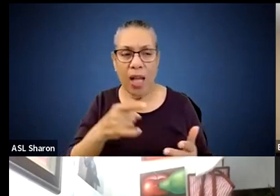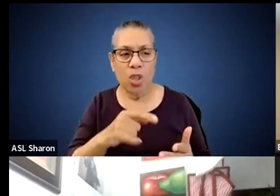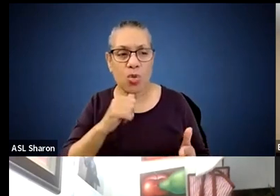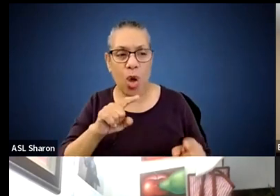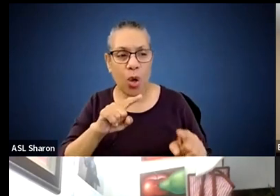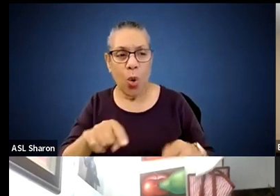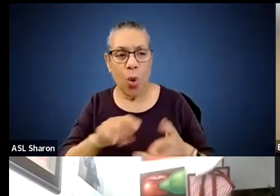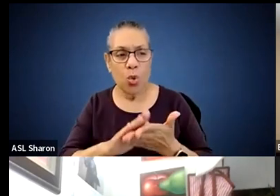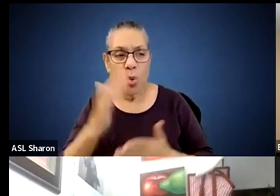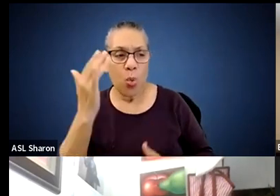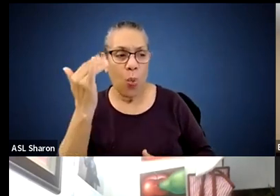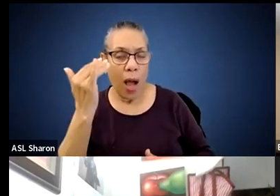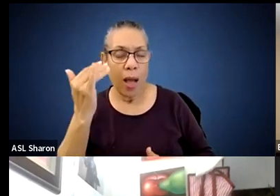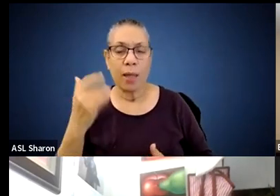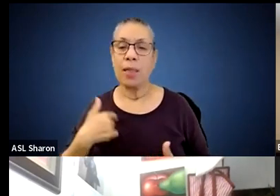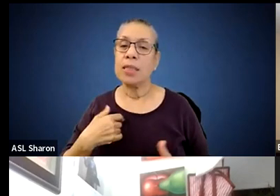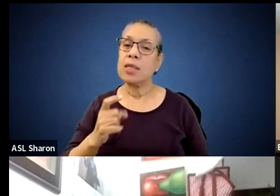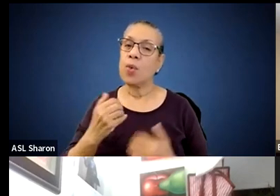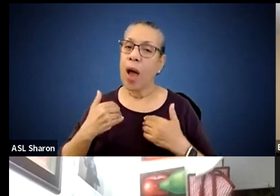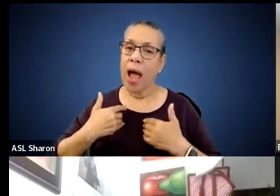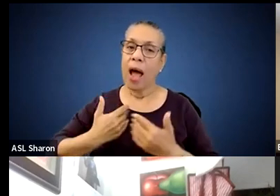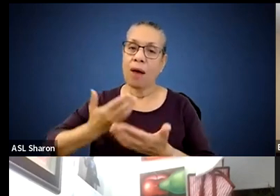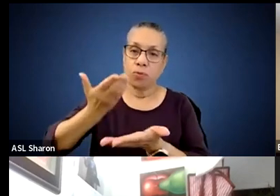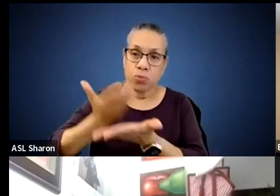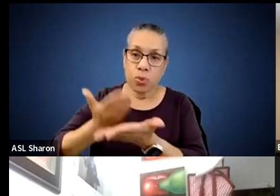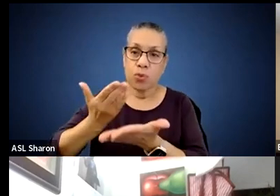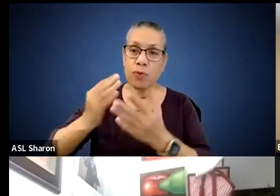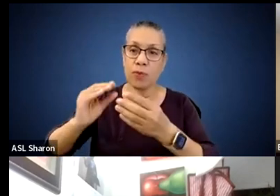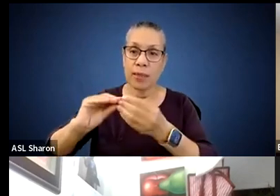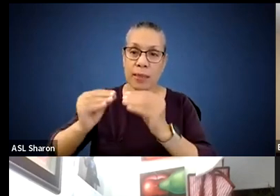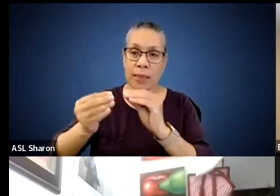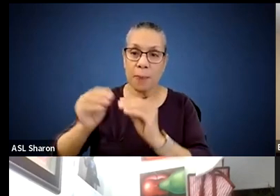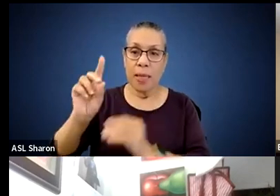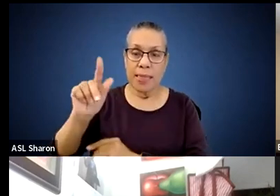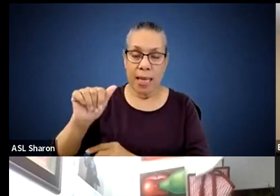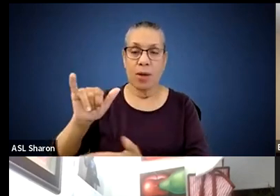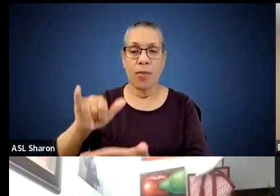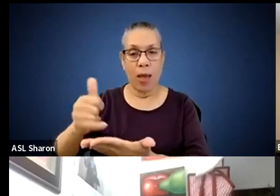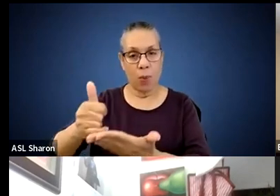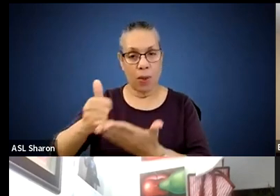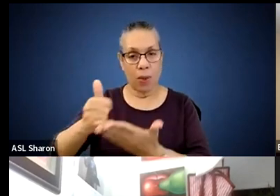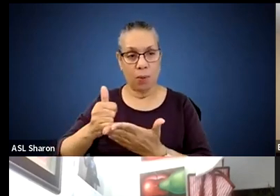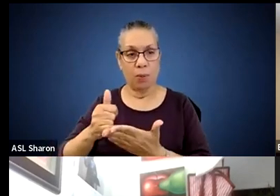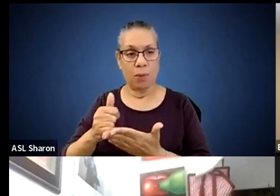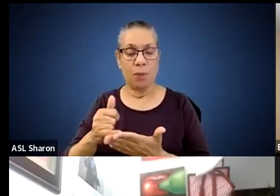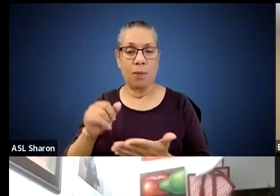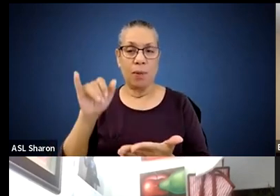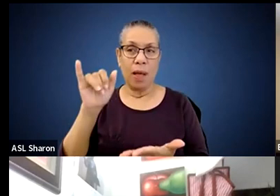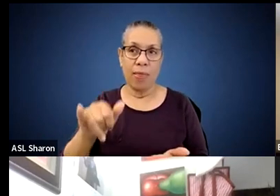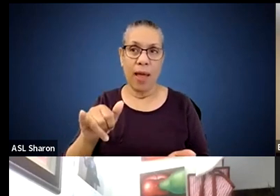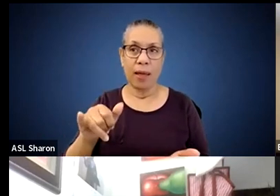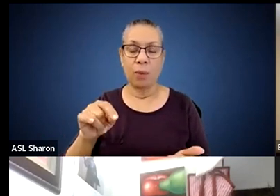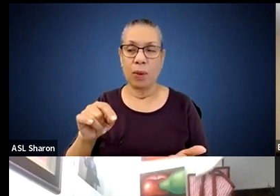and to have harder data on that would be interesting it actually is like full circle to the beginning of our our